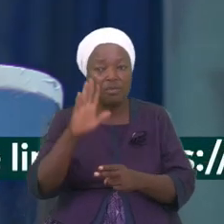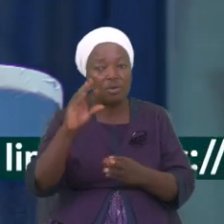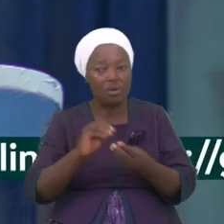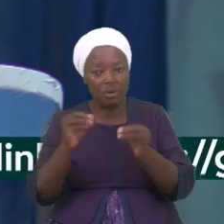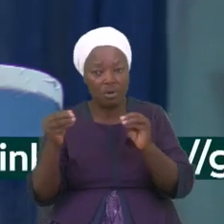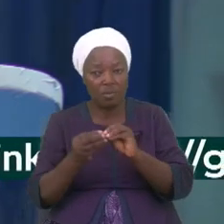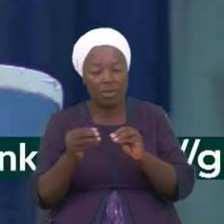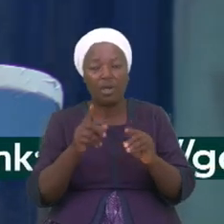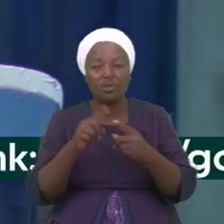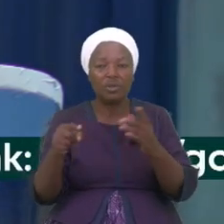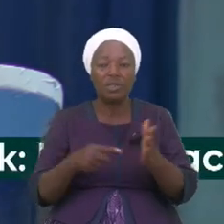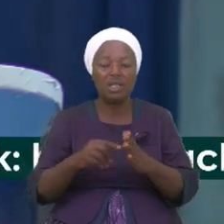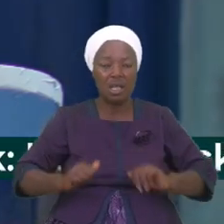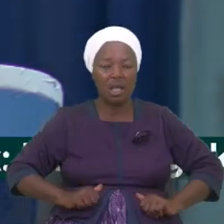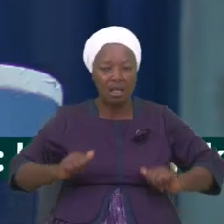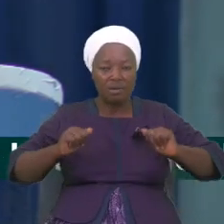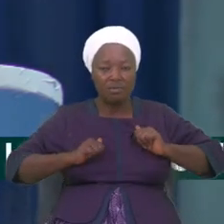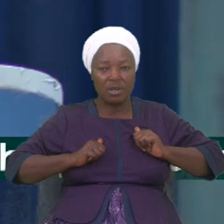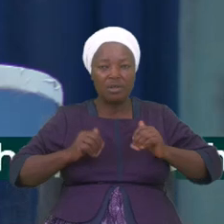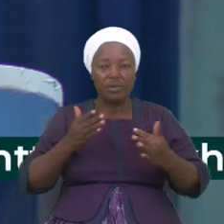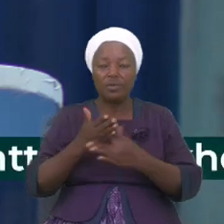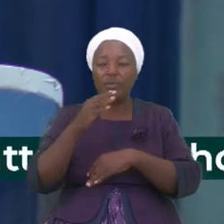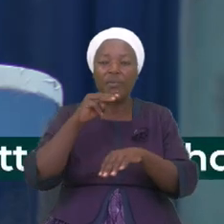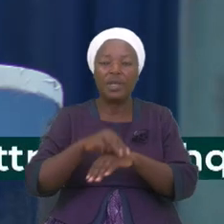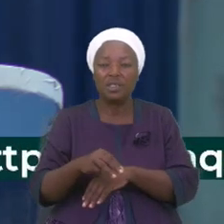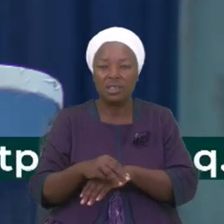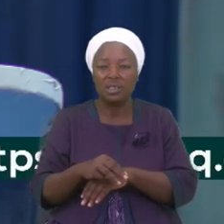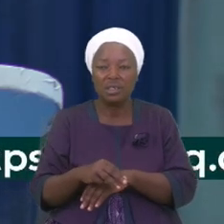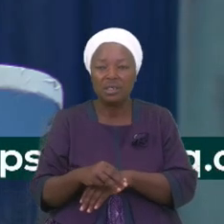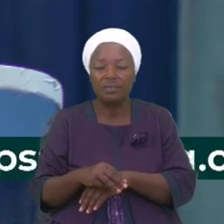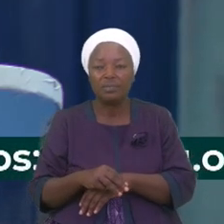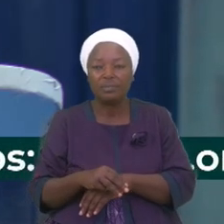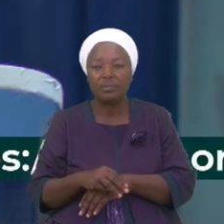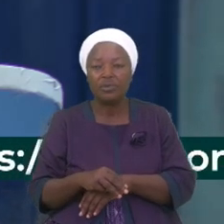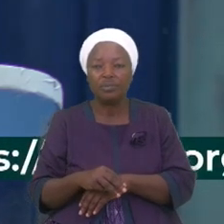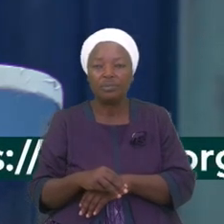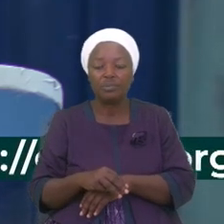to this address via SMS or WhatsApp,